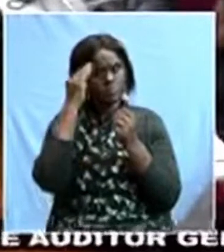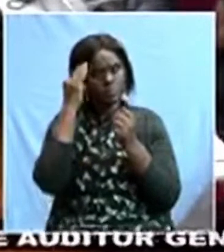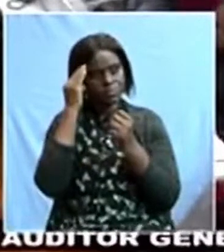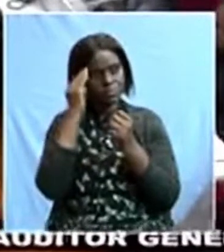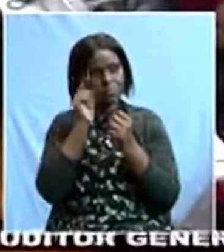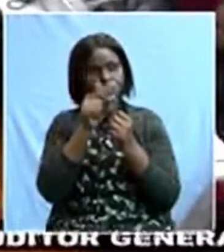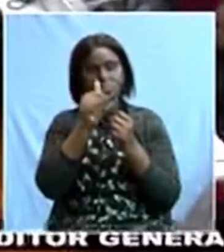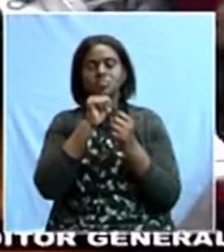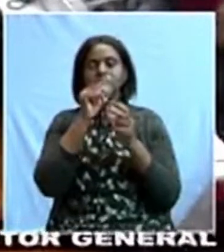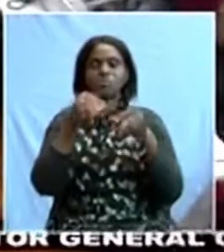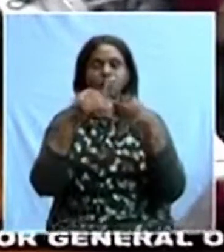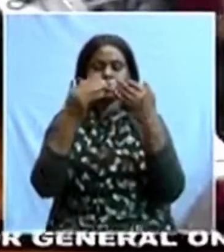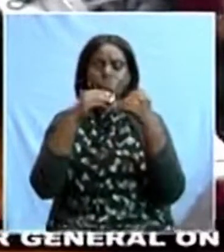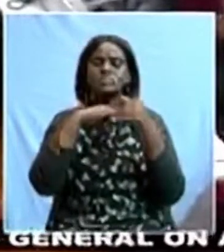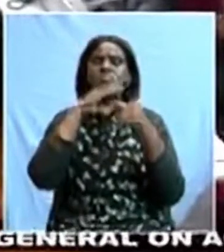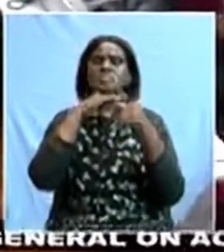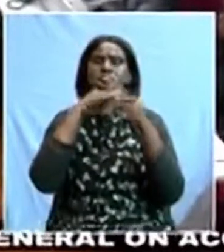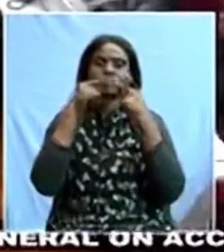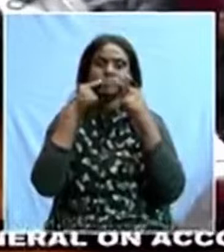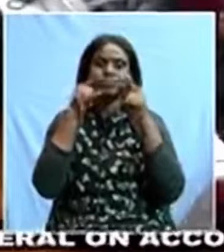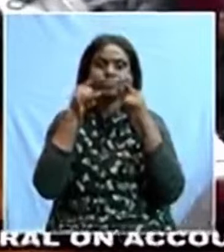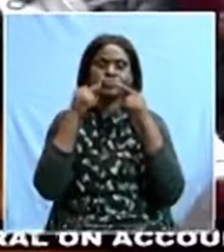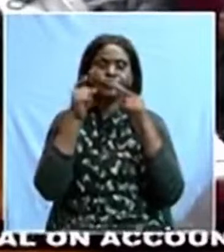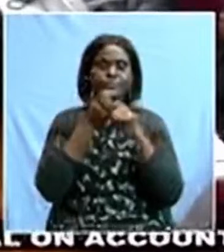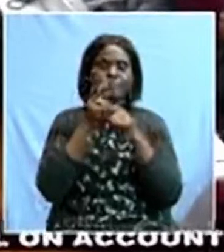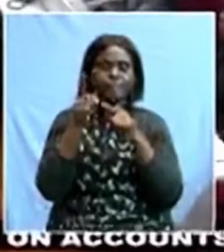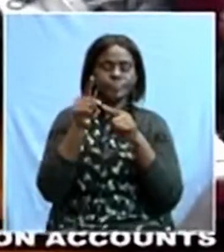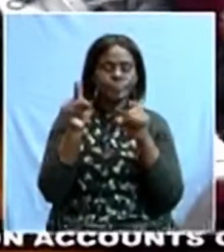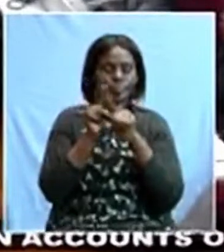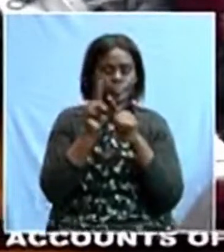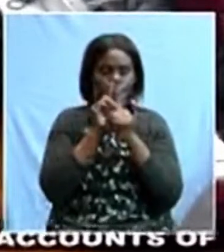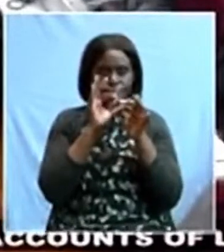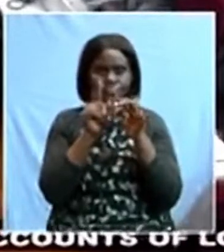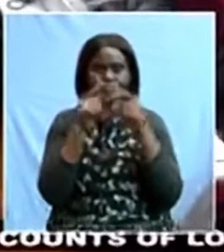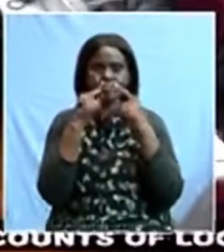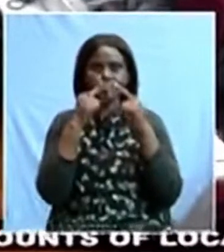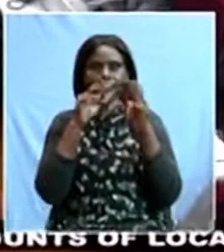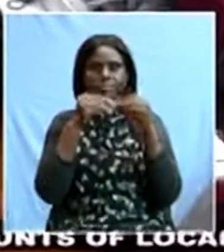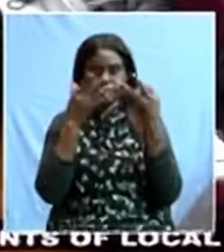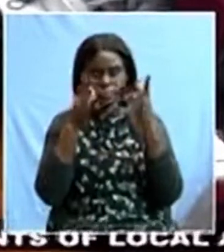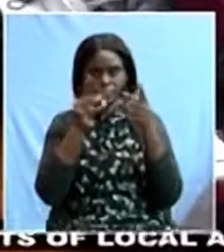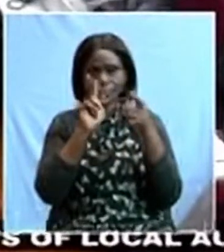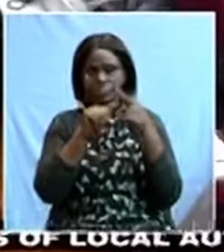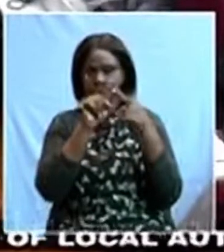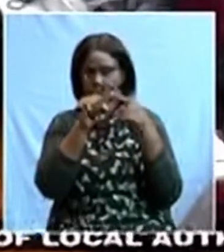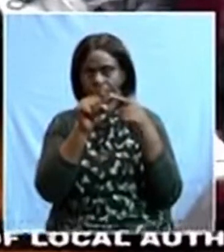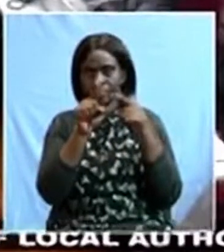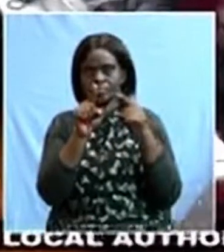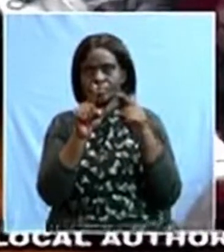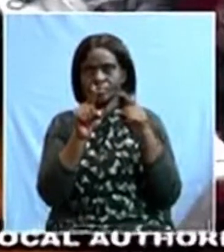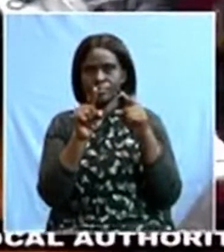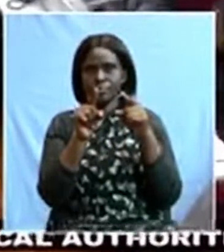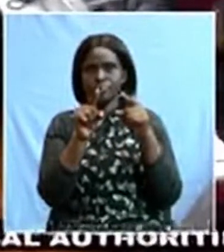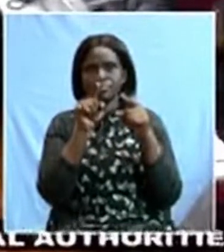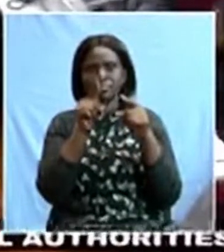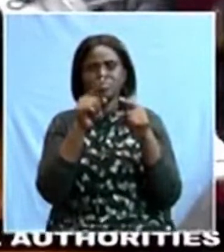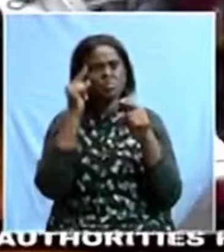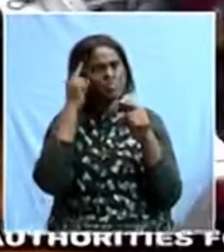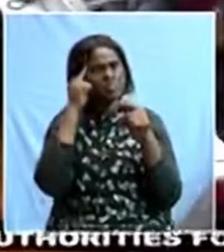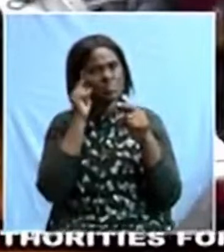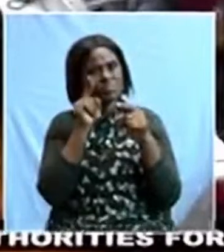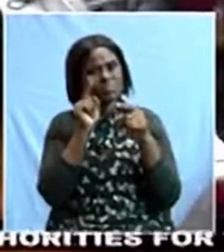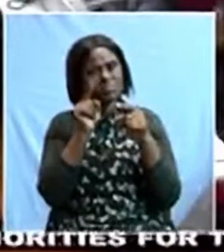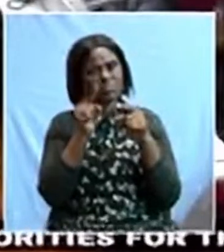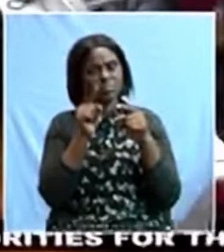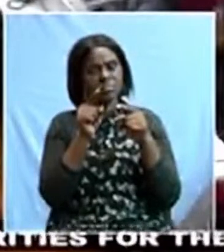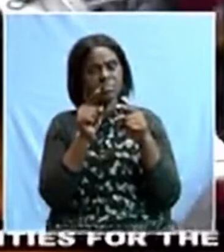you were not given enough notice, and if the notice was given to you, do you think